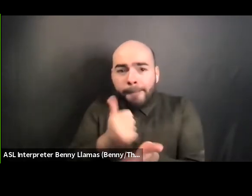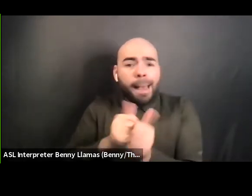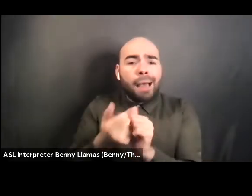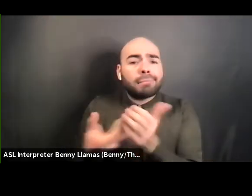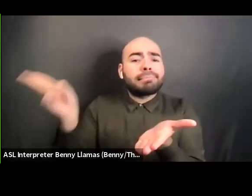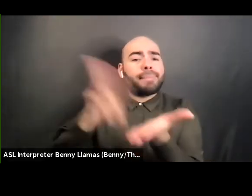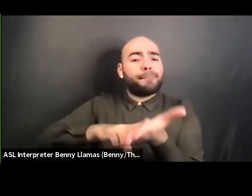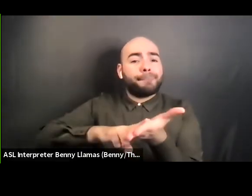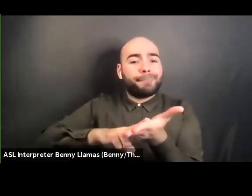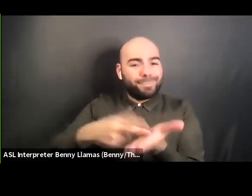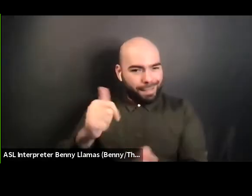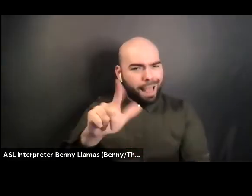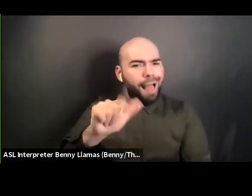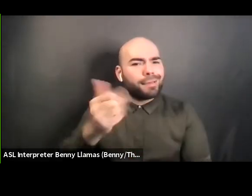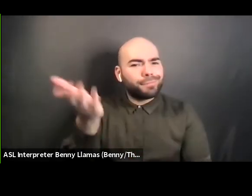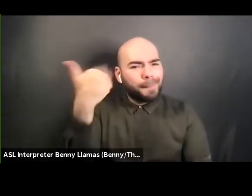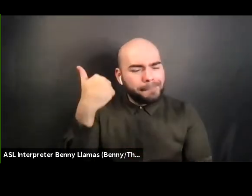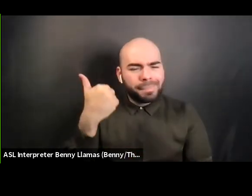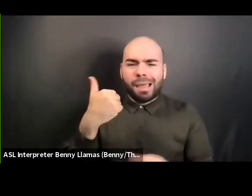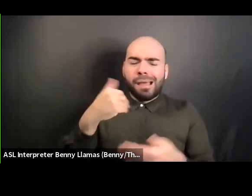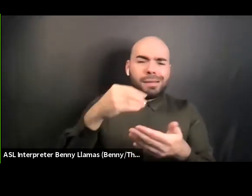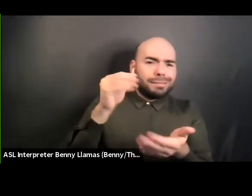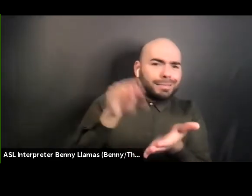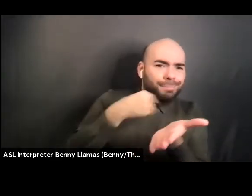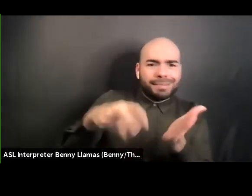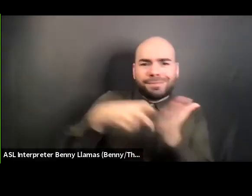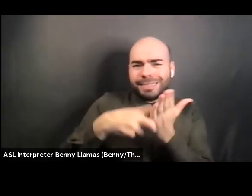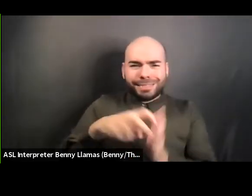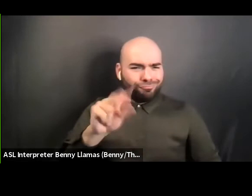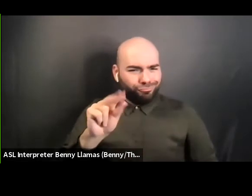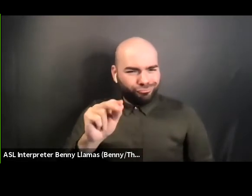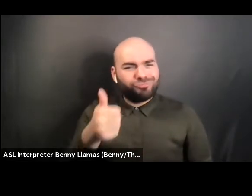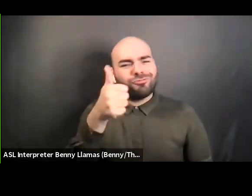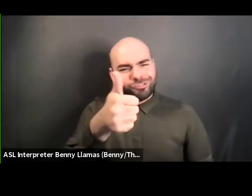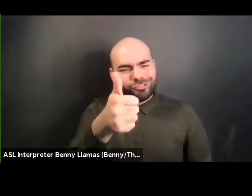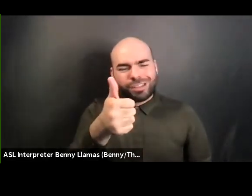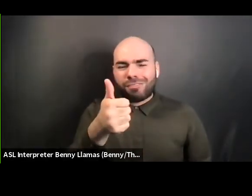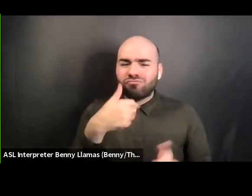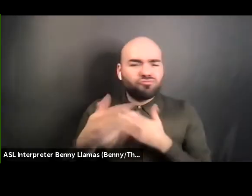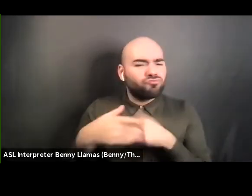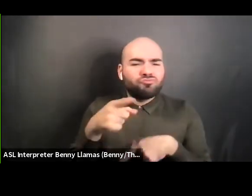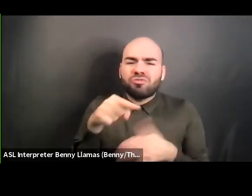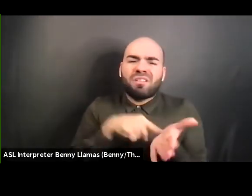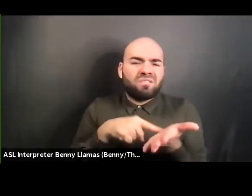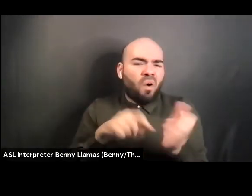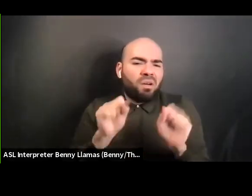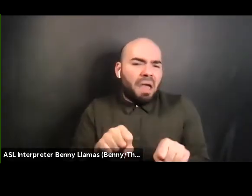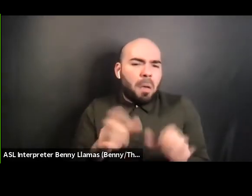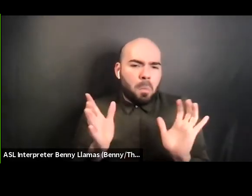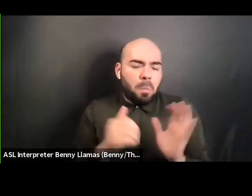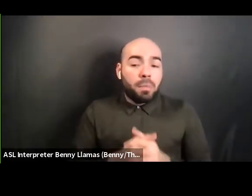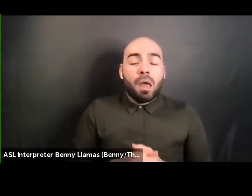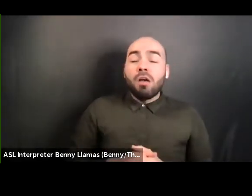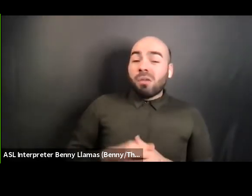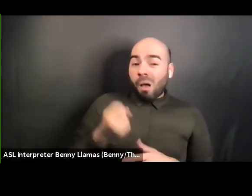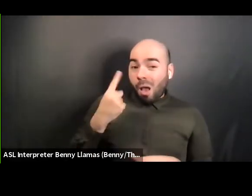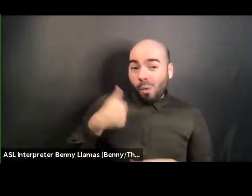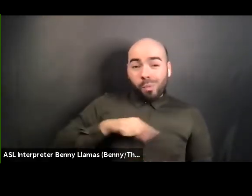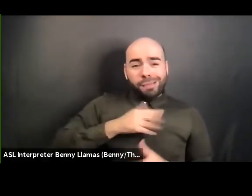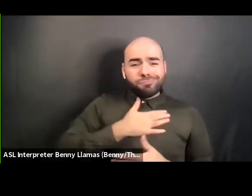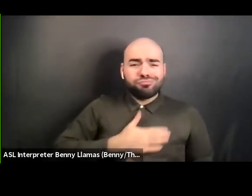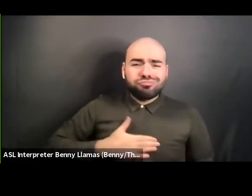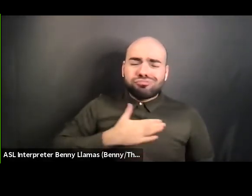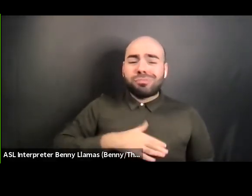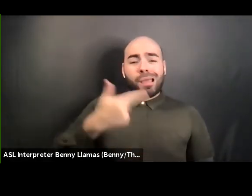And finally, whatever amount you can give to our gala, we so appreciate it. And we want you to know it's not only going just to